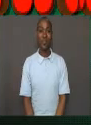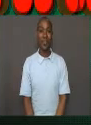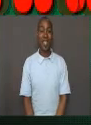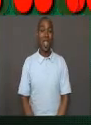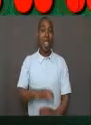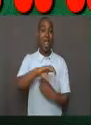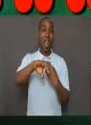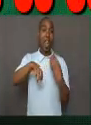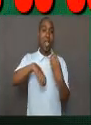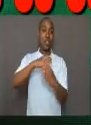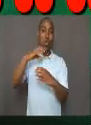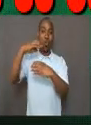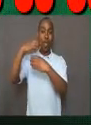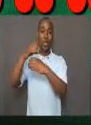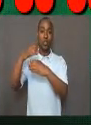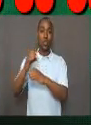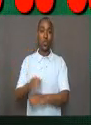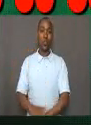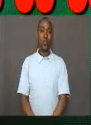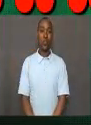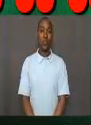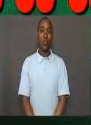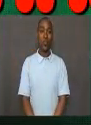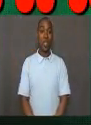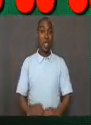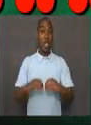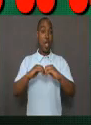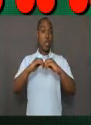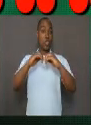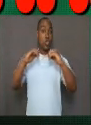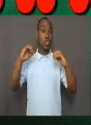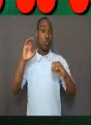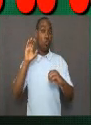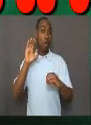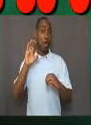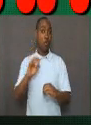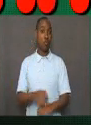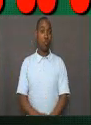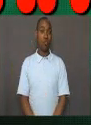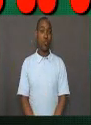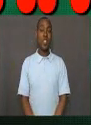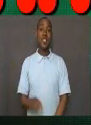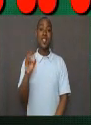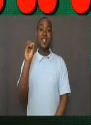An electron microscope has a resolution limit of